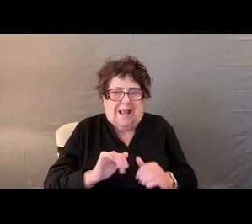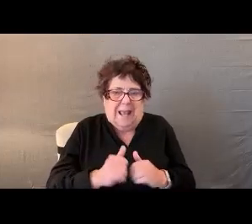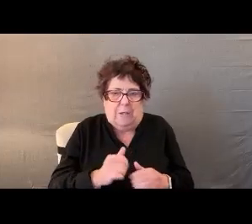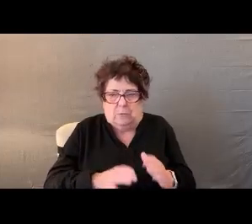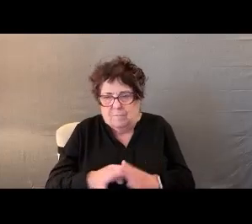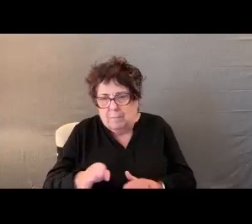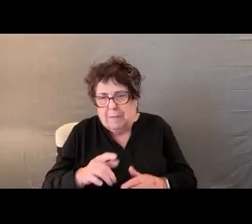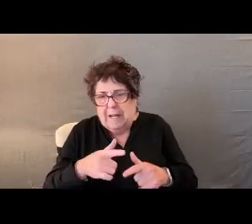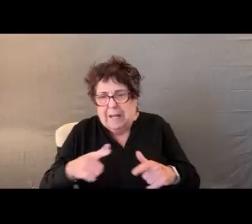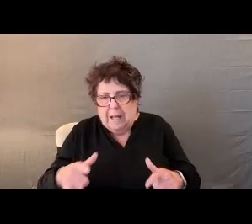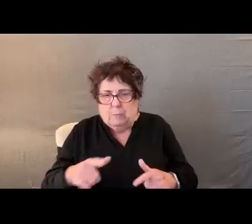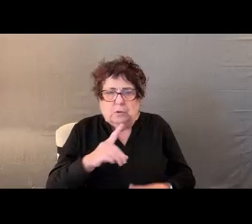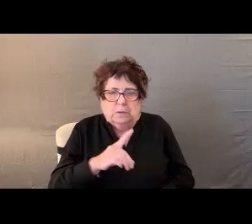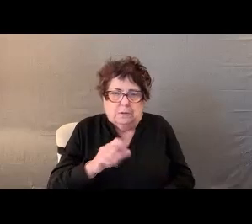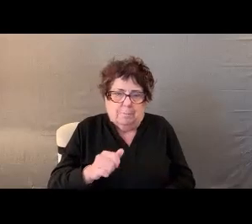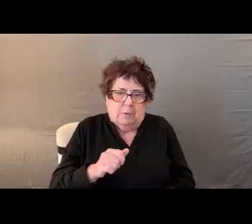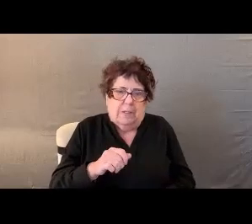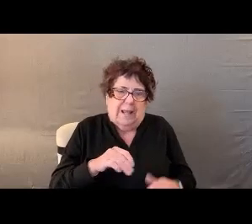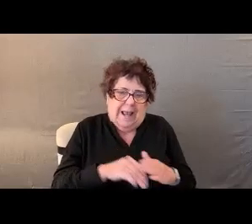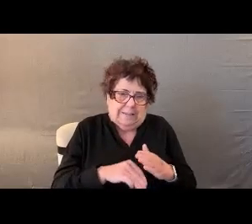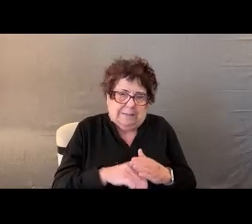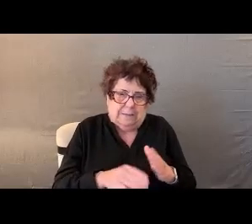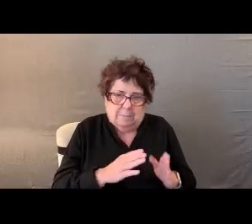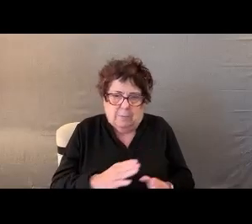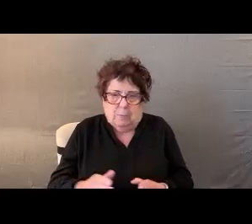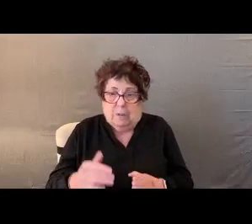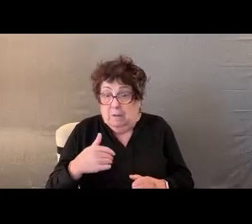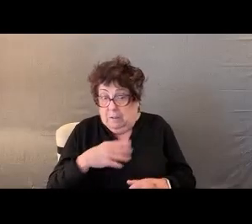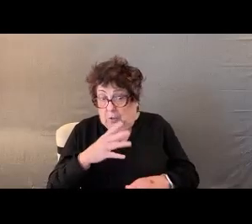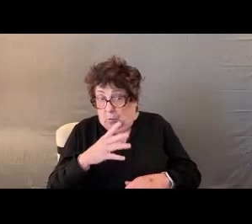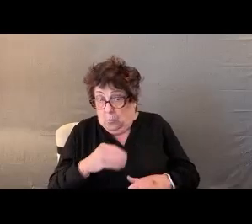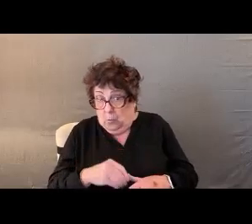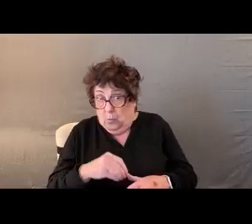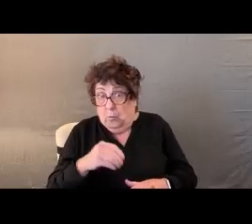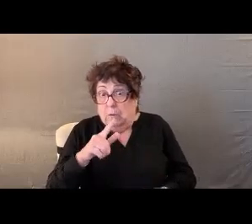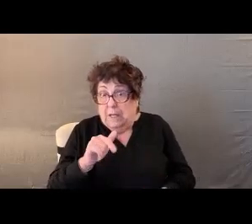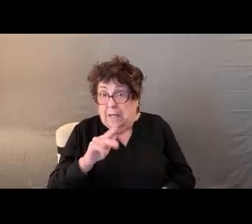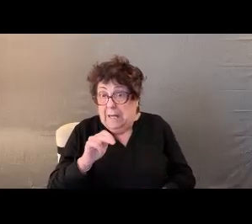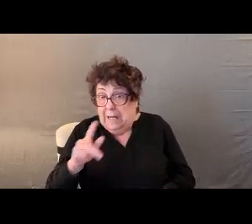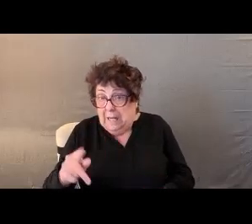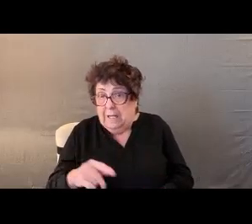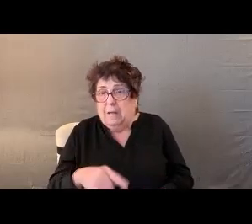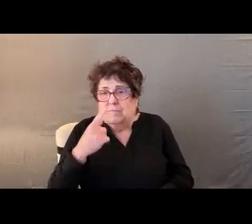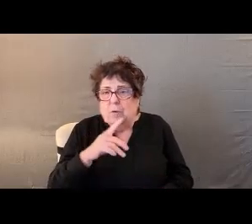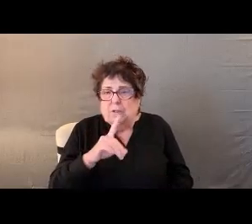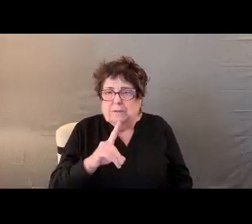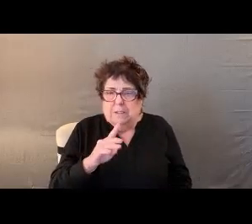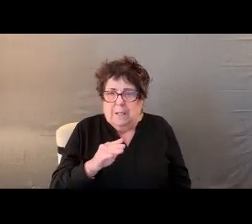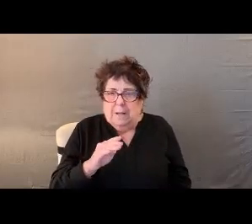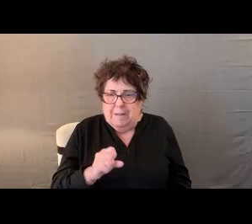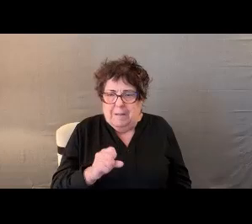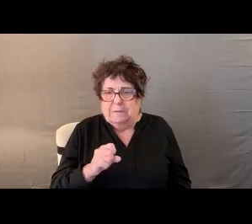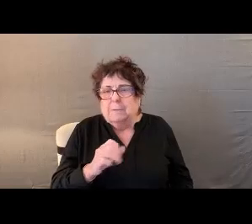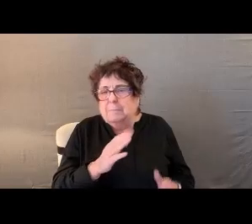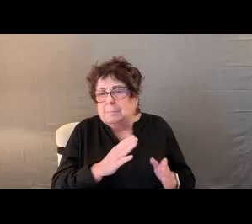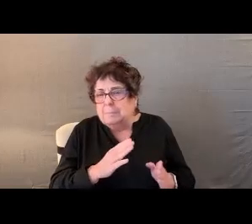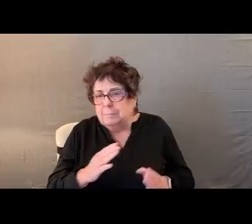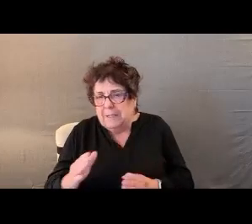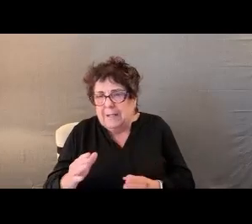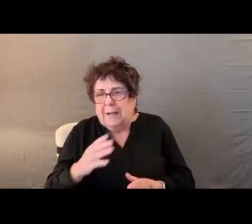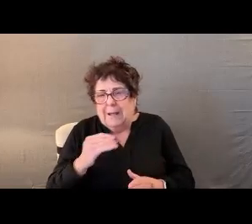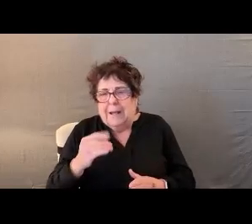to the DMAS plan. And I would encourage you to look at the last one, the self-assessment tool, if you have not completed